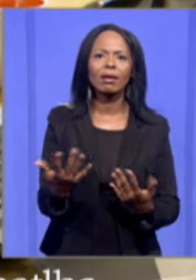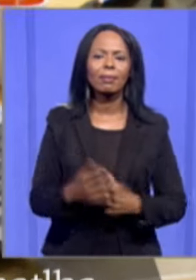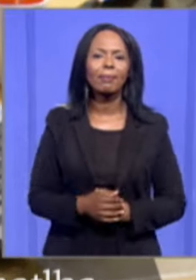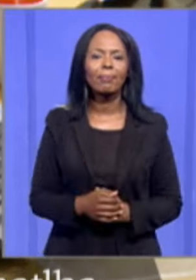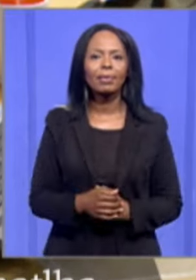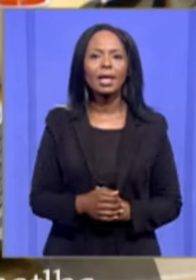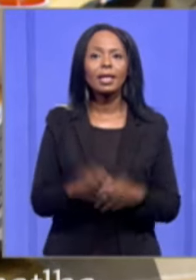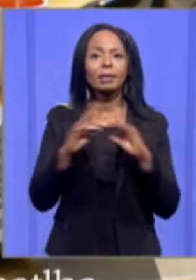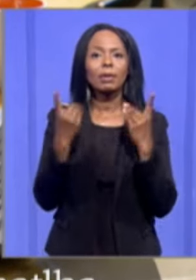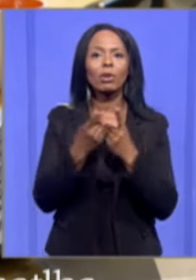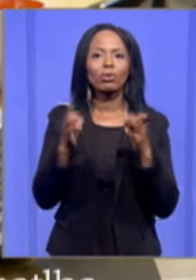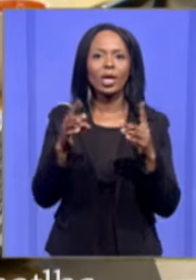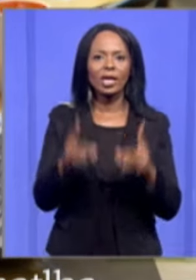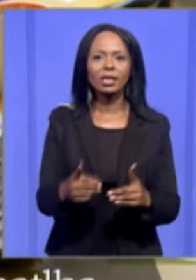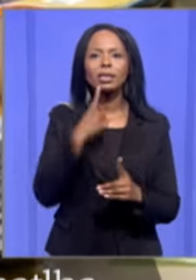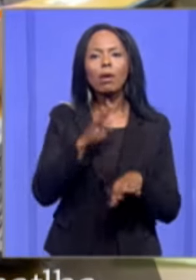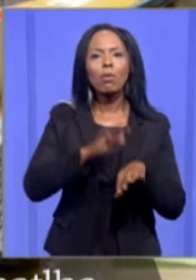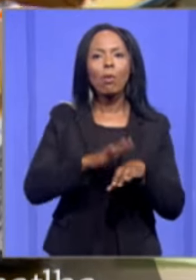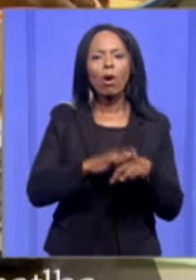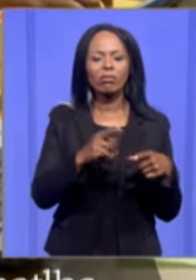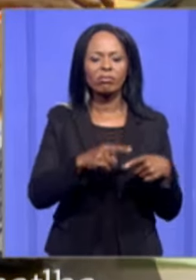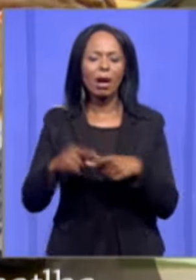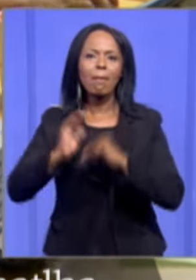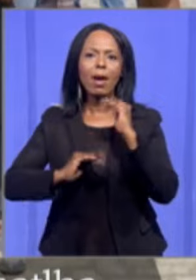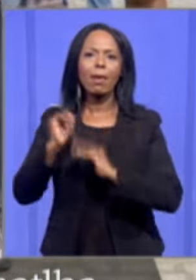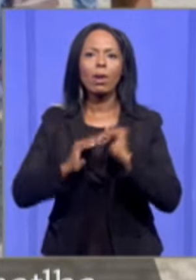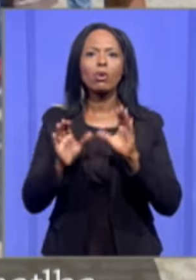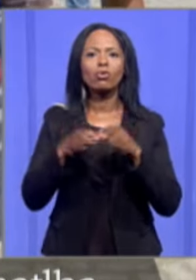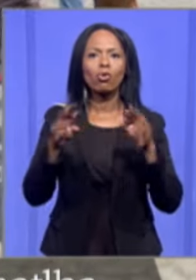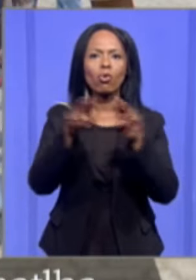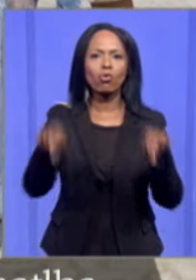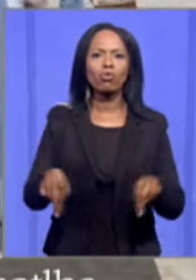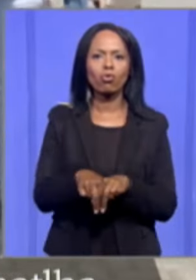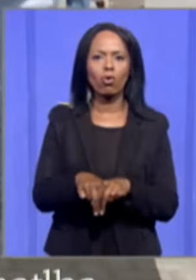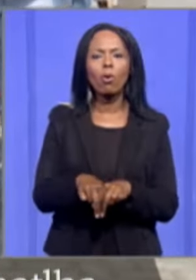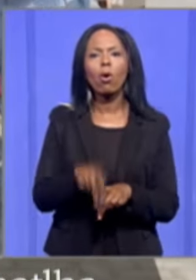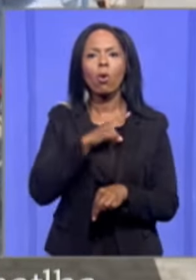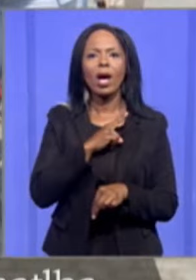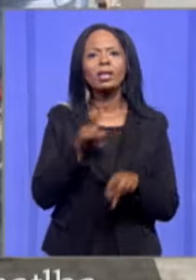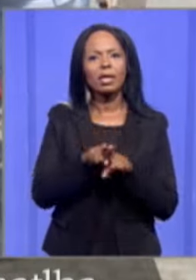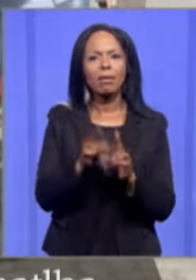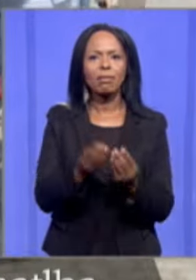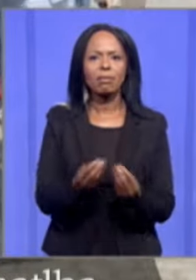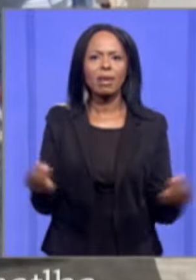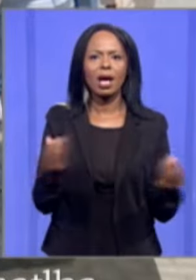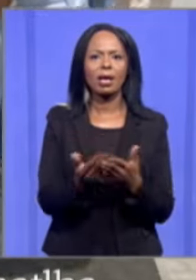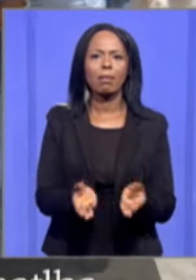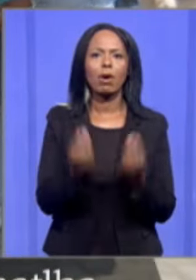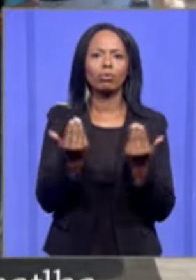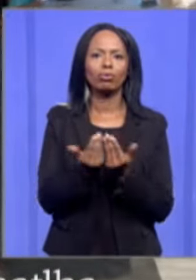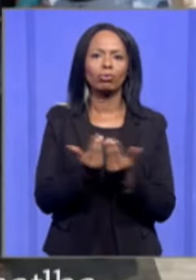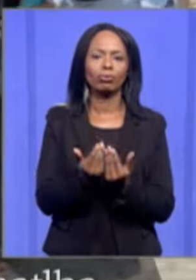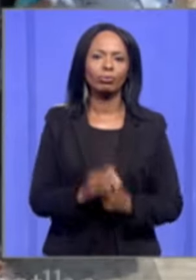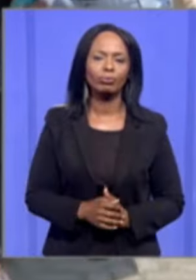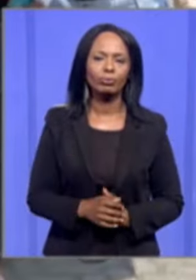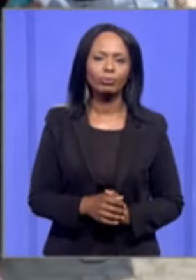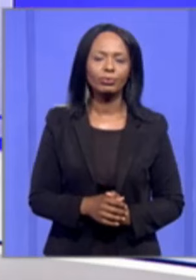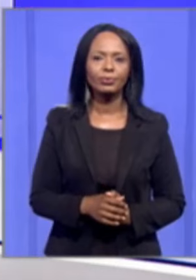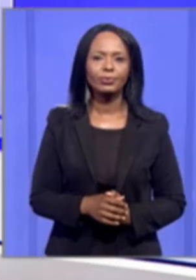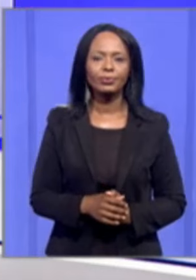re letlile go oketsa palo ya diphaposi tsa borutelo kwa dikolong tse dingwe gore barutwana botlhe ba kgone go abelwa diphatlha.